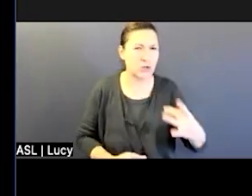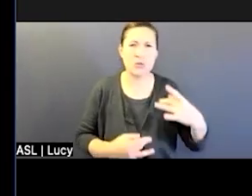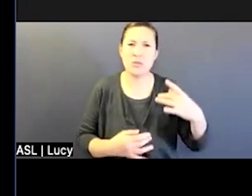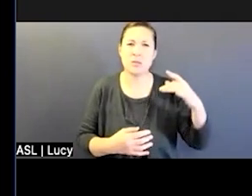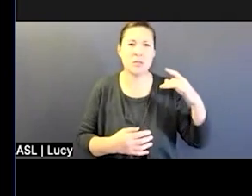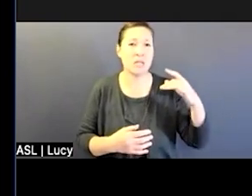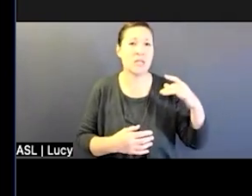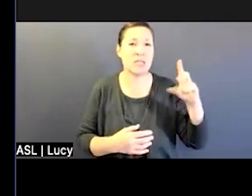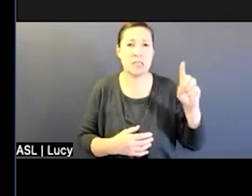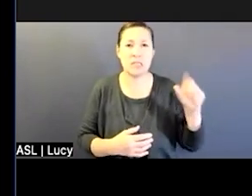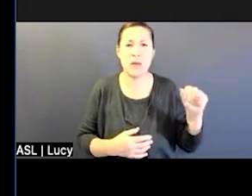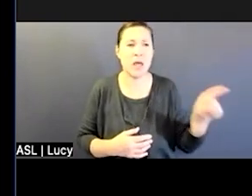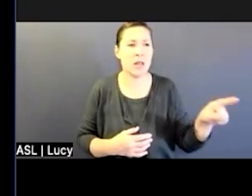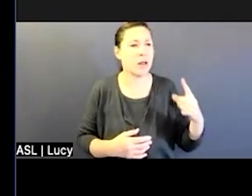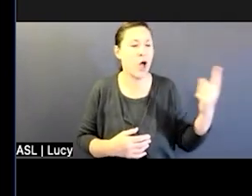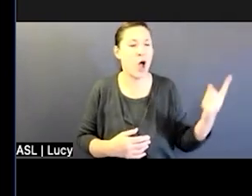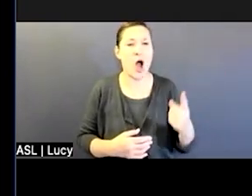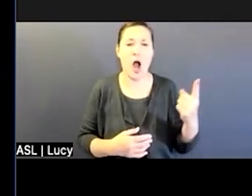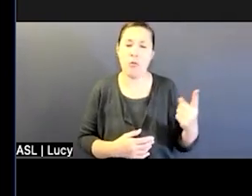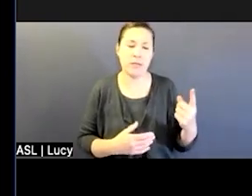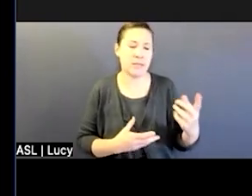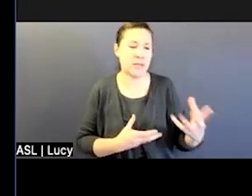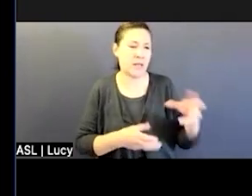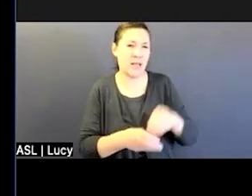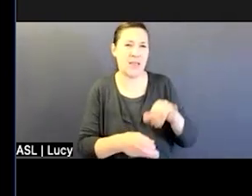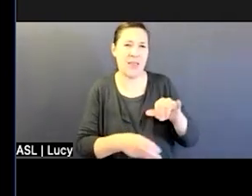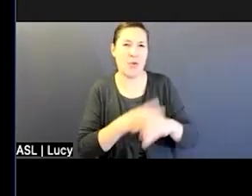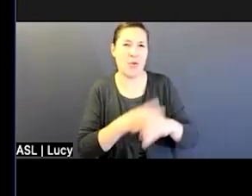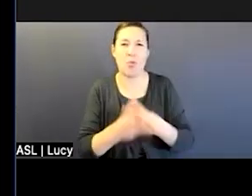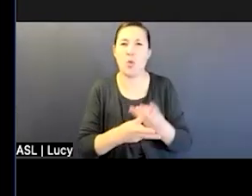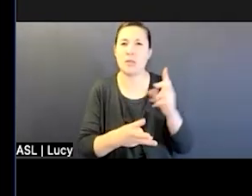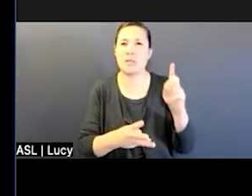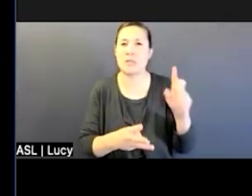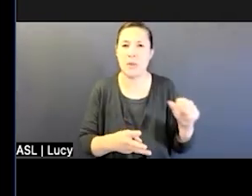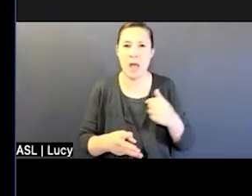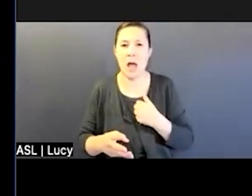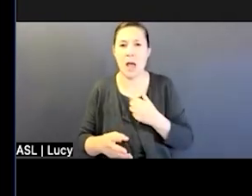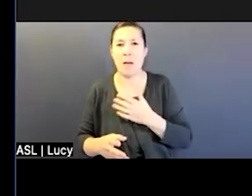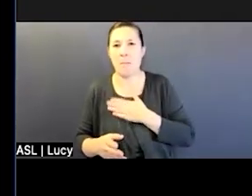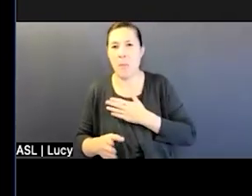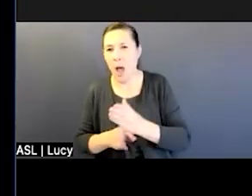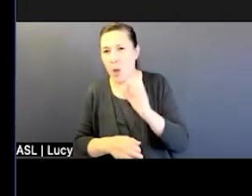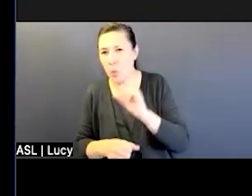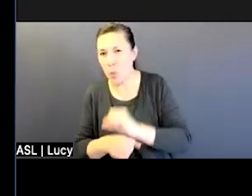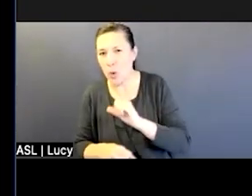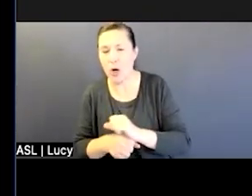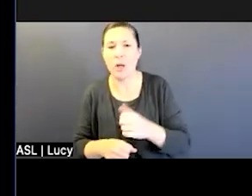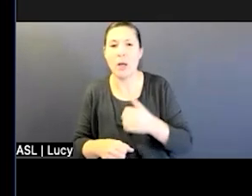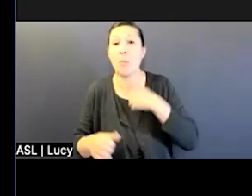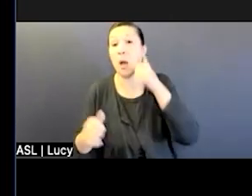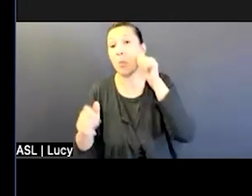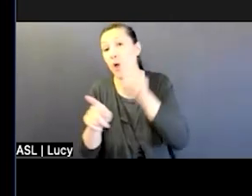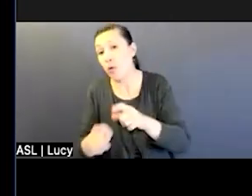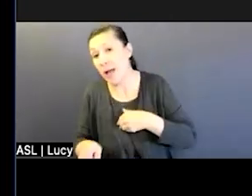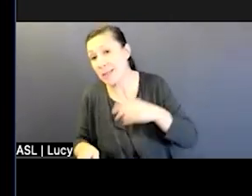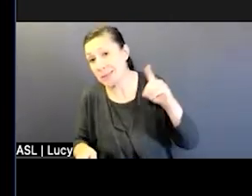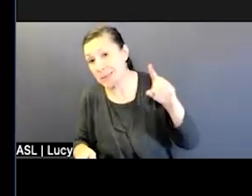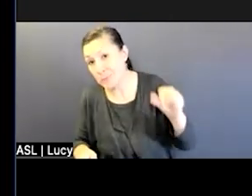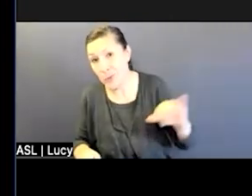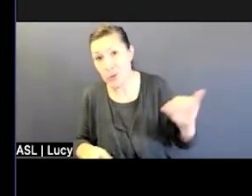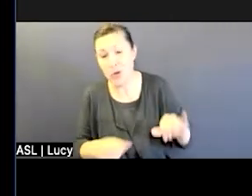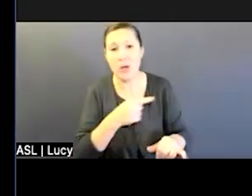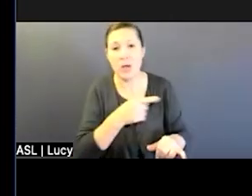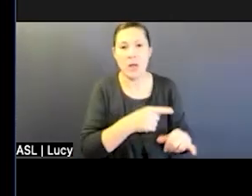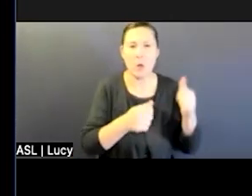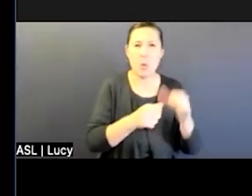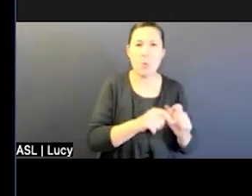my work. And I would always volunteer at all these different places. And I had a brother with disabilities. And so I remember when we were at a memorial